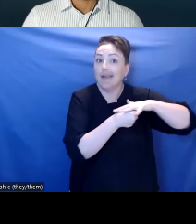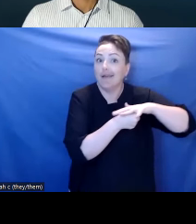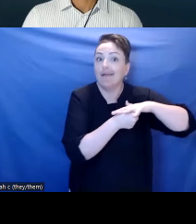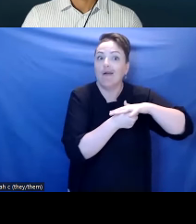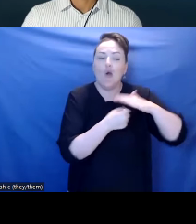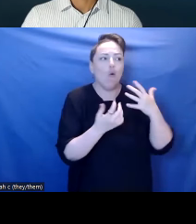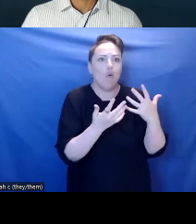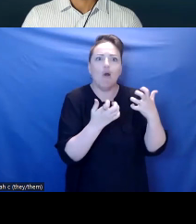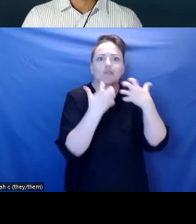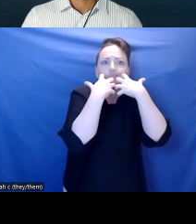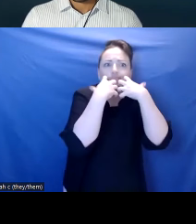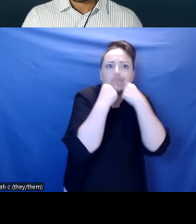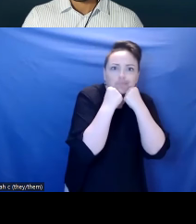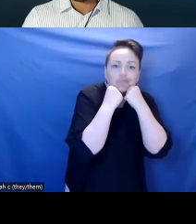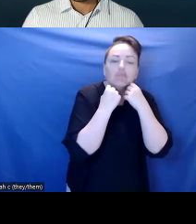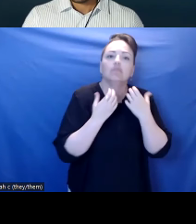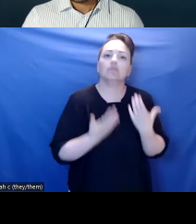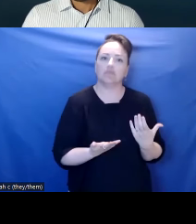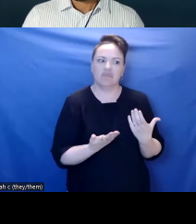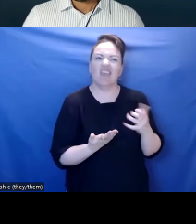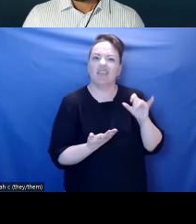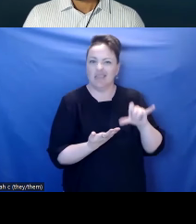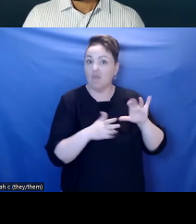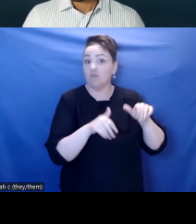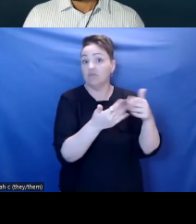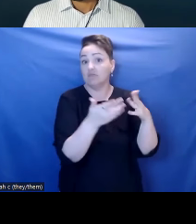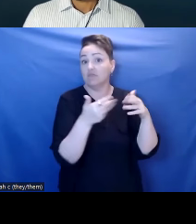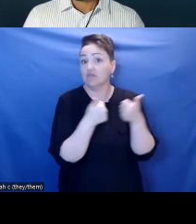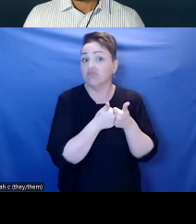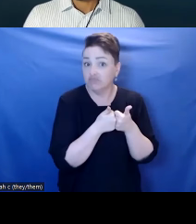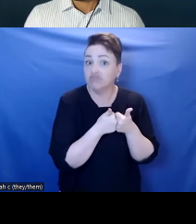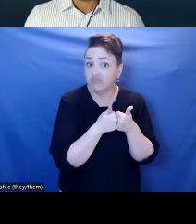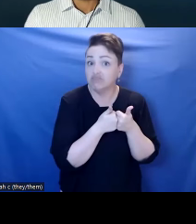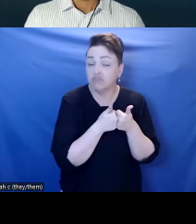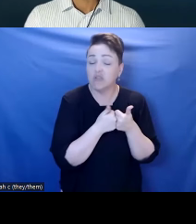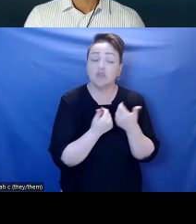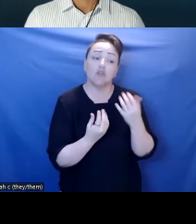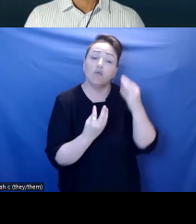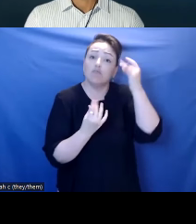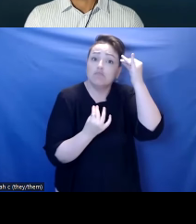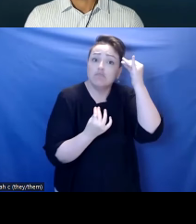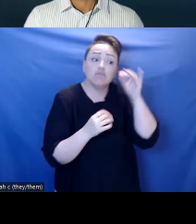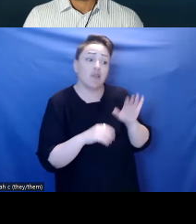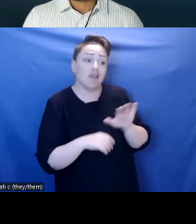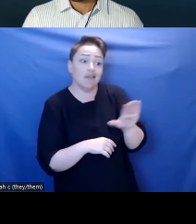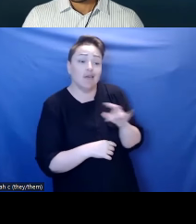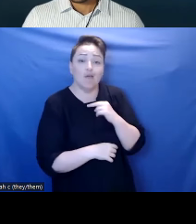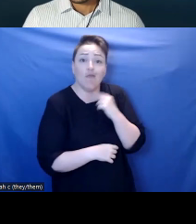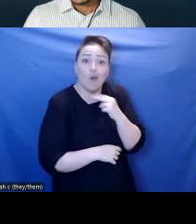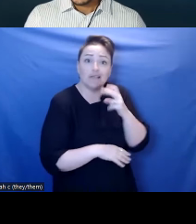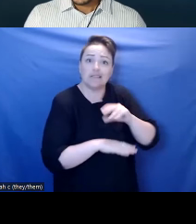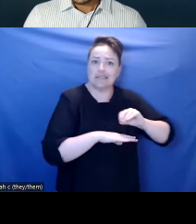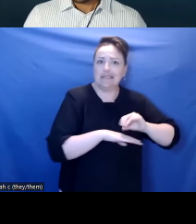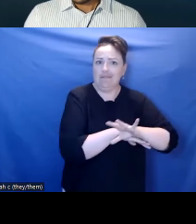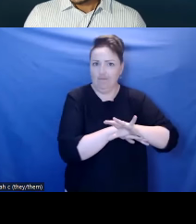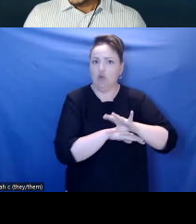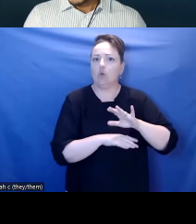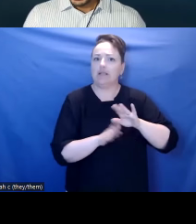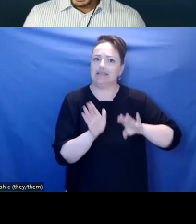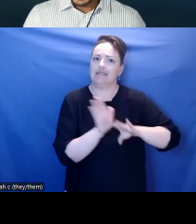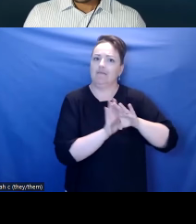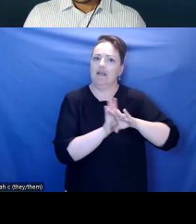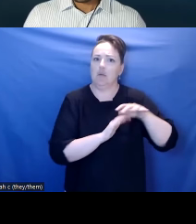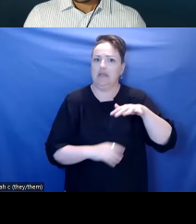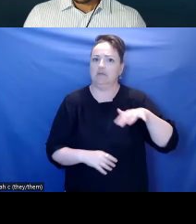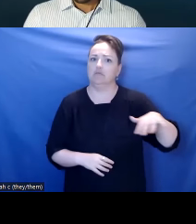new development may present challenges. So you want to consider how community voices influence redevelopment in your jurisdiction. The questions you